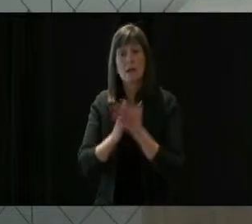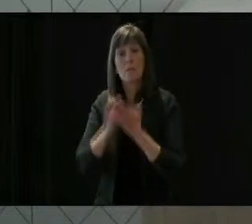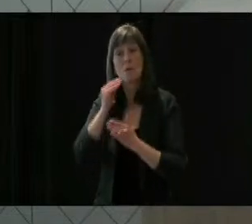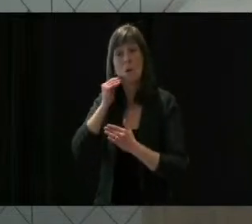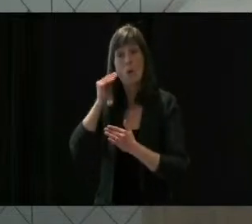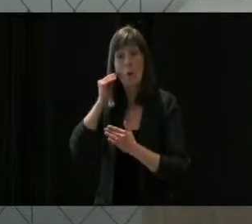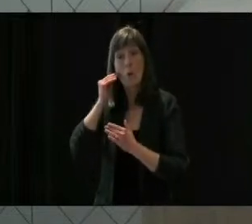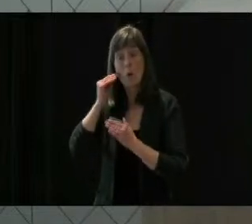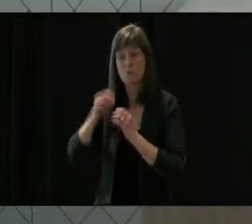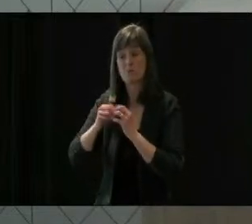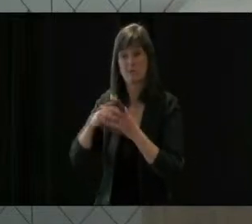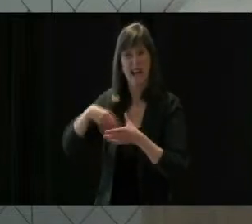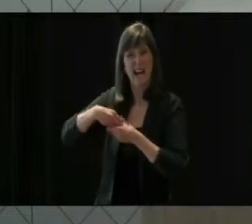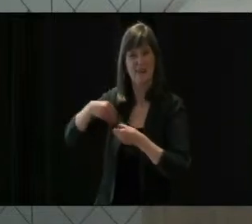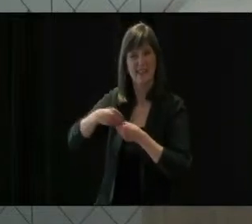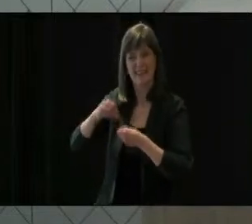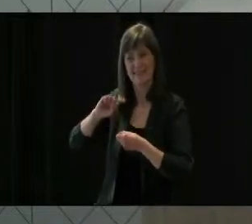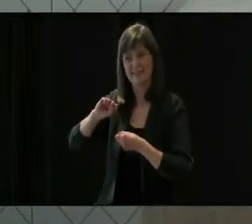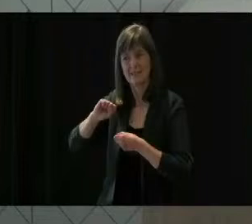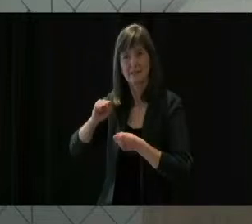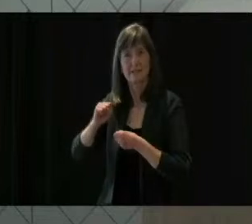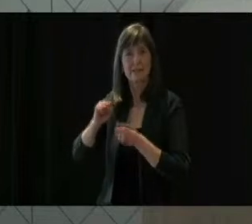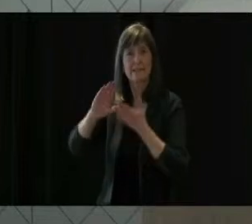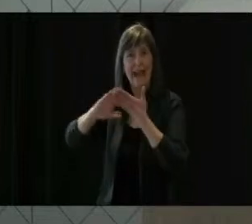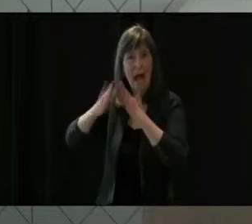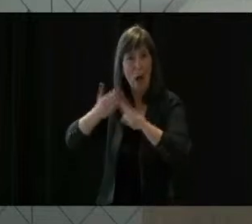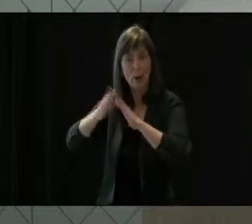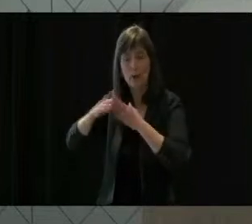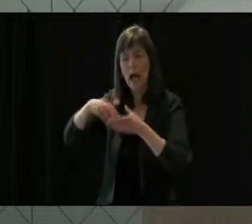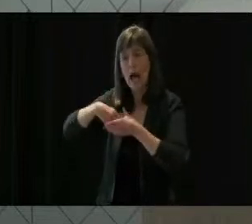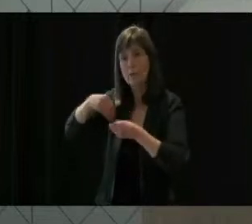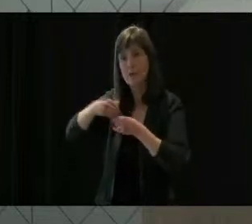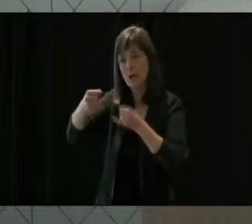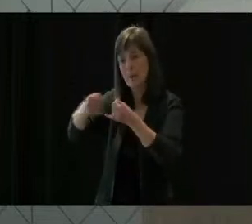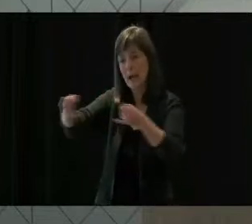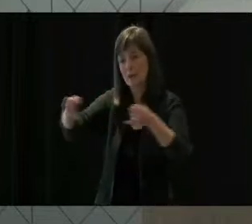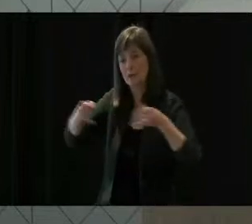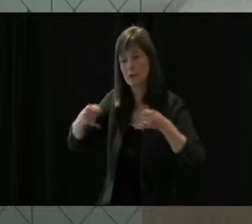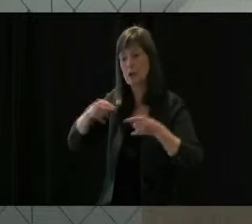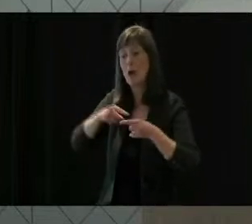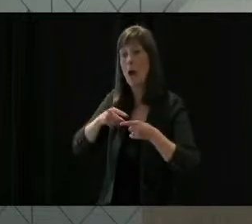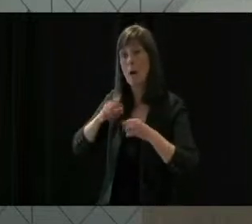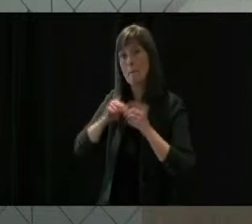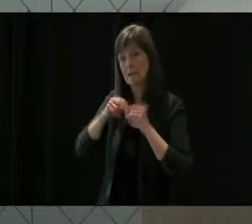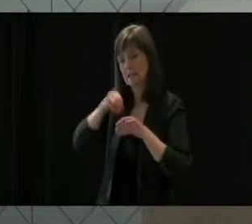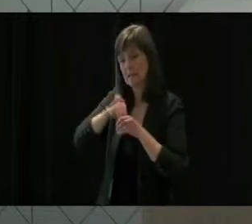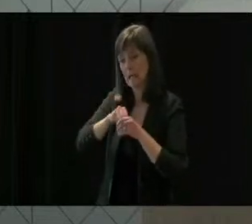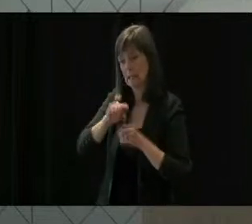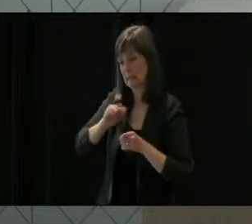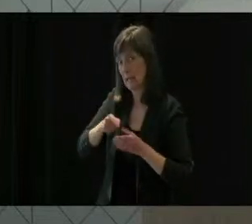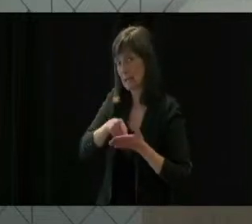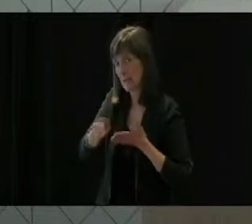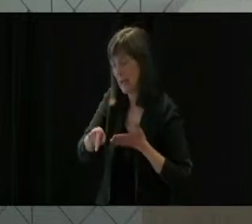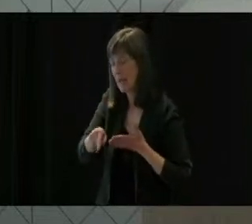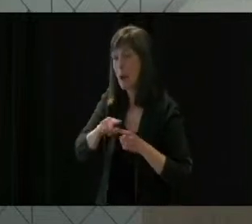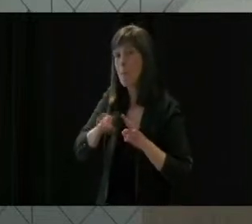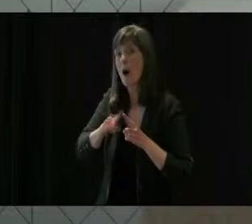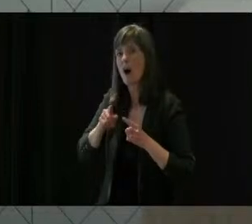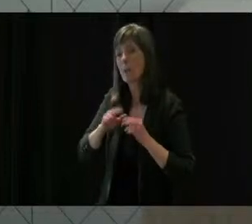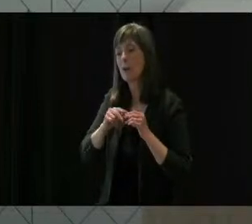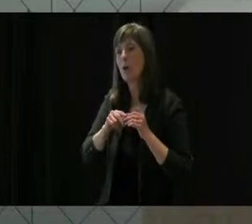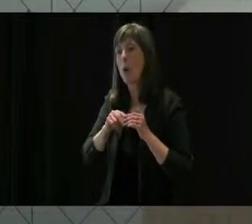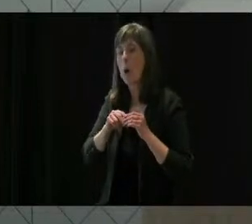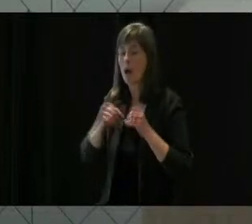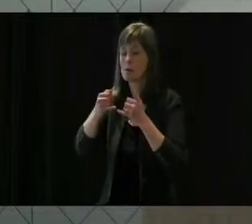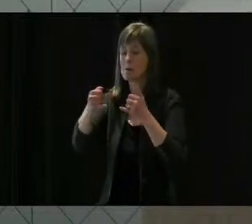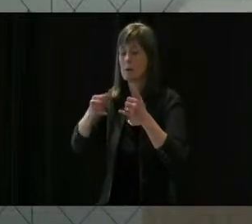are being built just outside municipal boundaries, and these escape all taxation, even though services may be provided. So